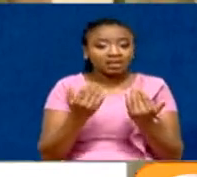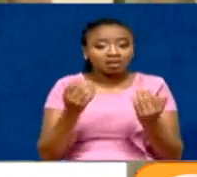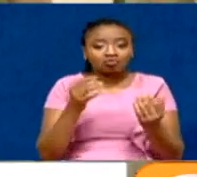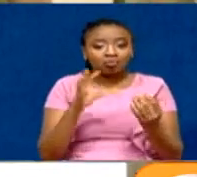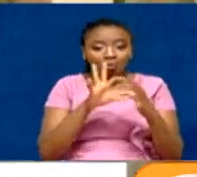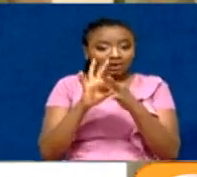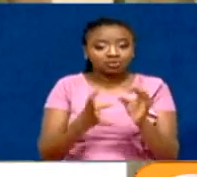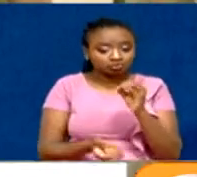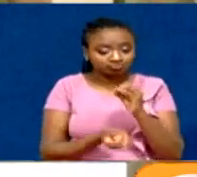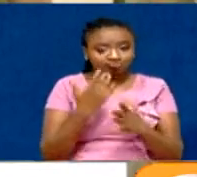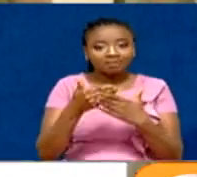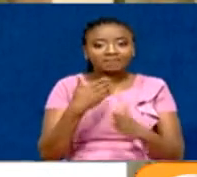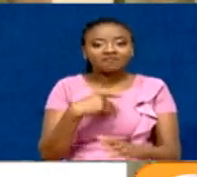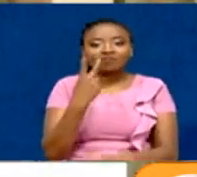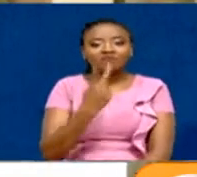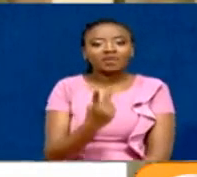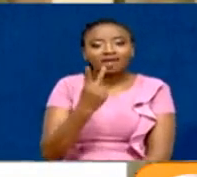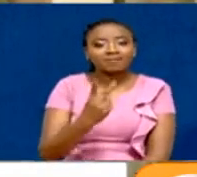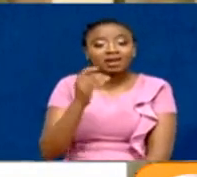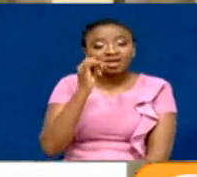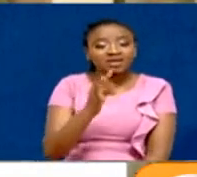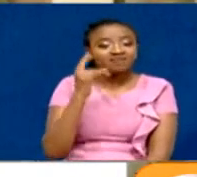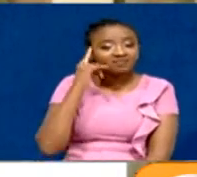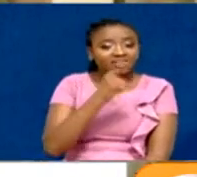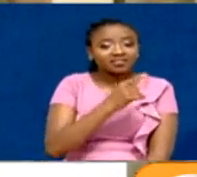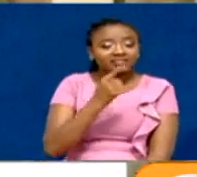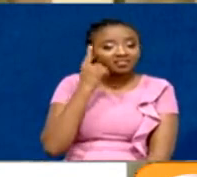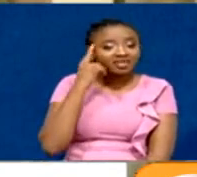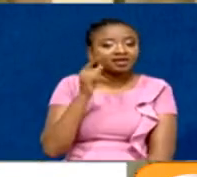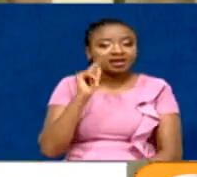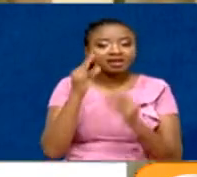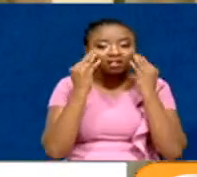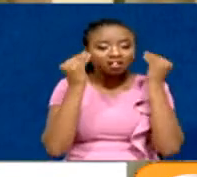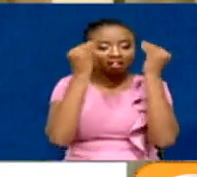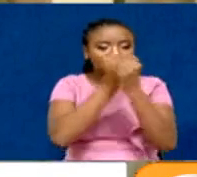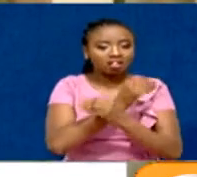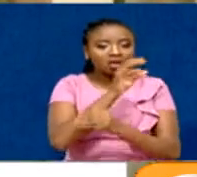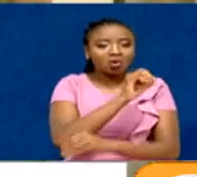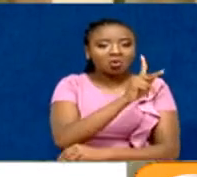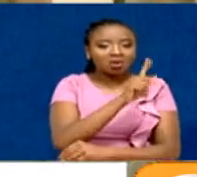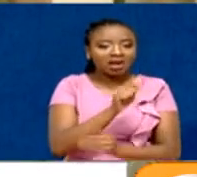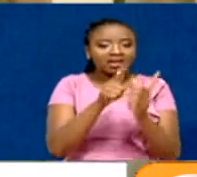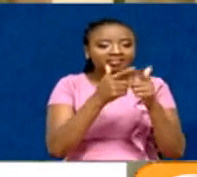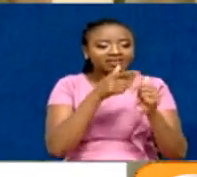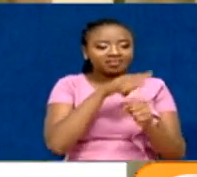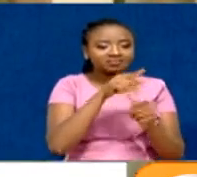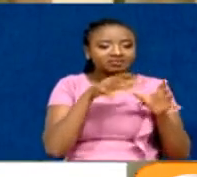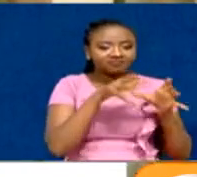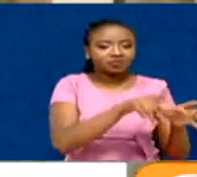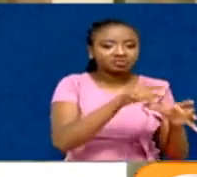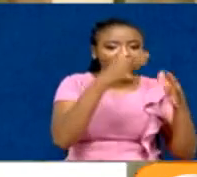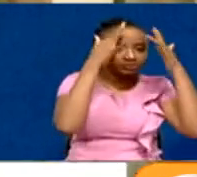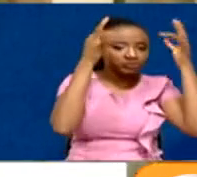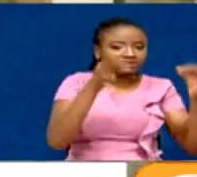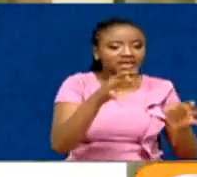February. If they think they can blackmail Oka to make a decision either to join